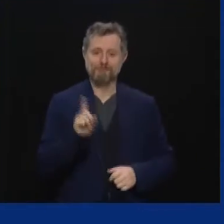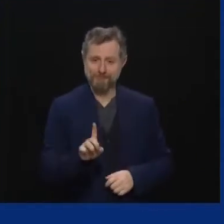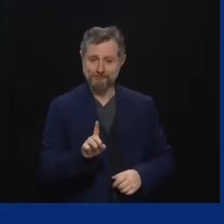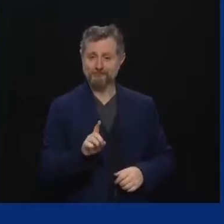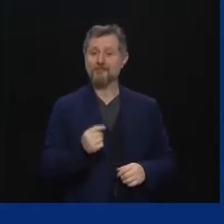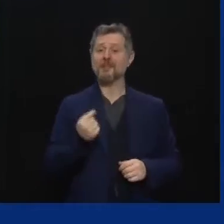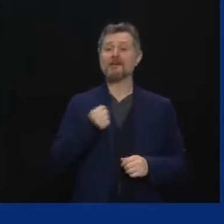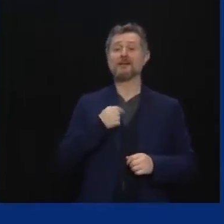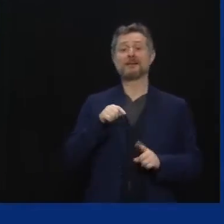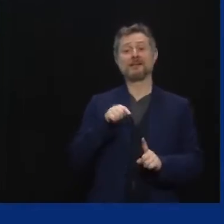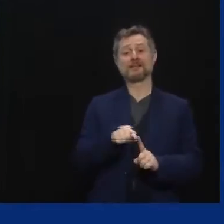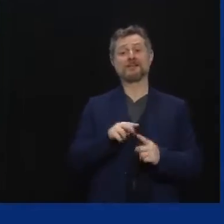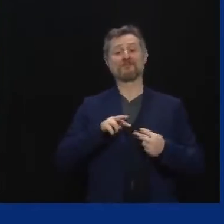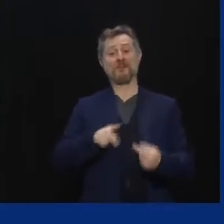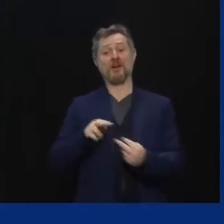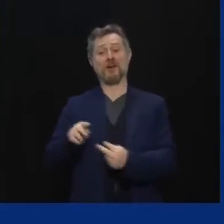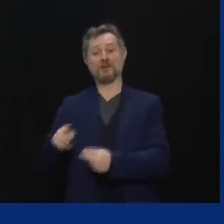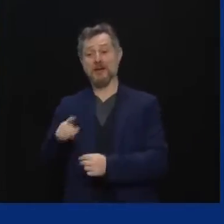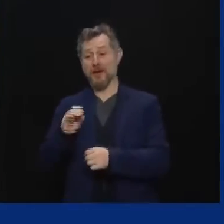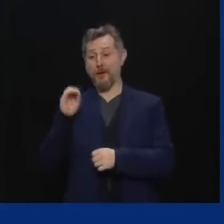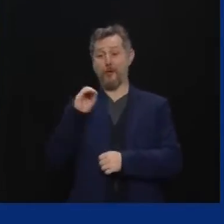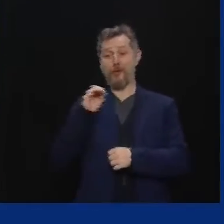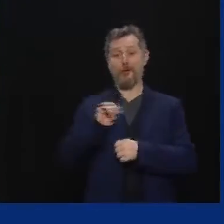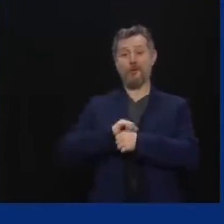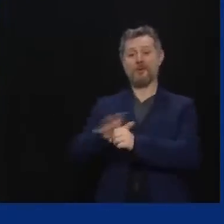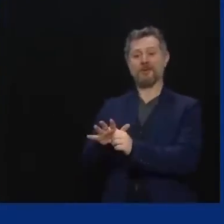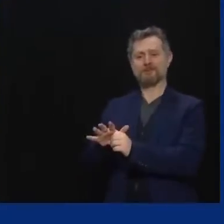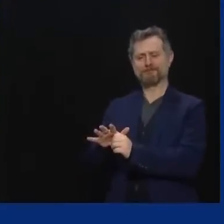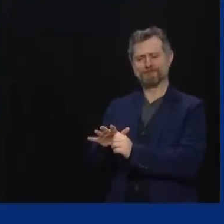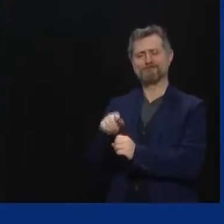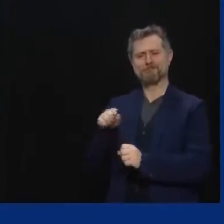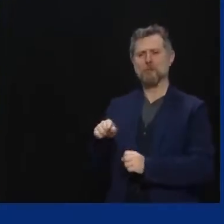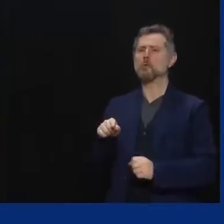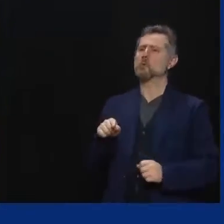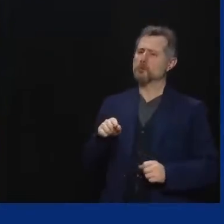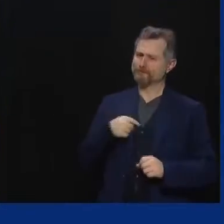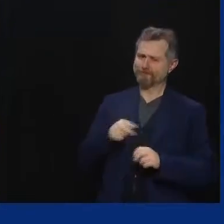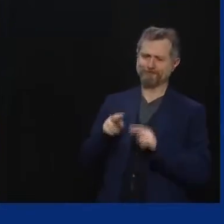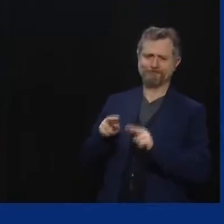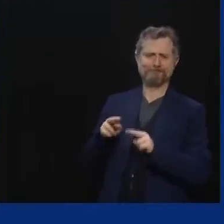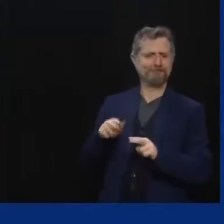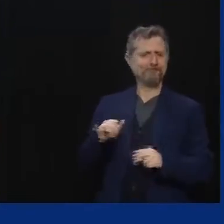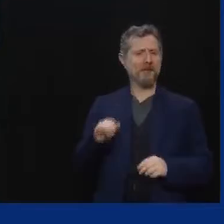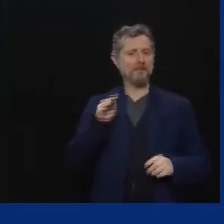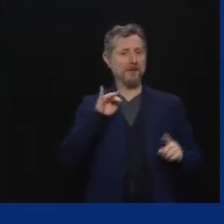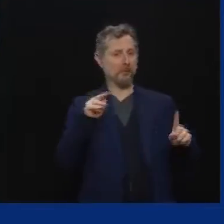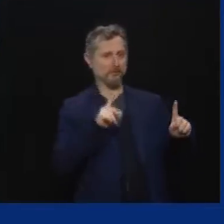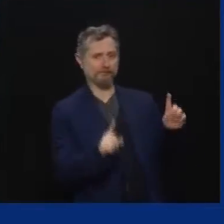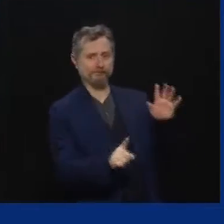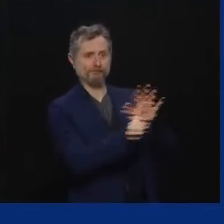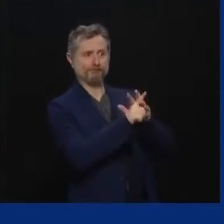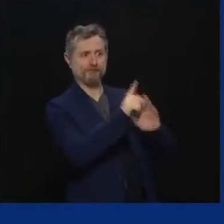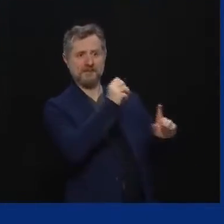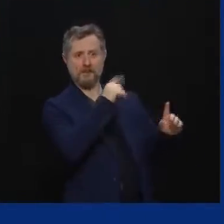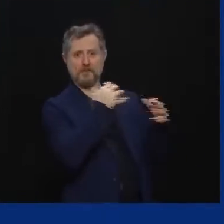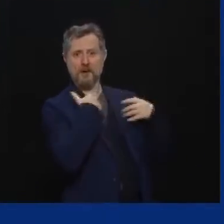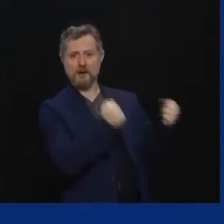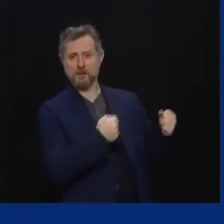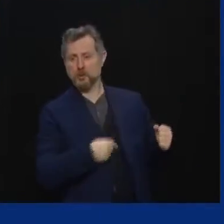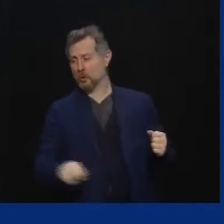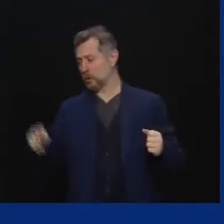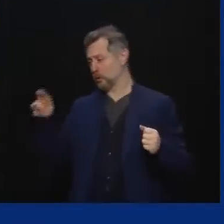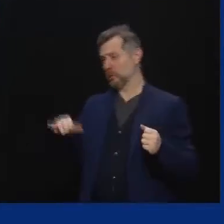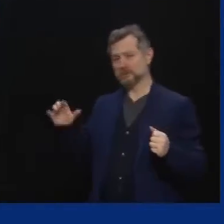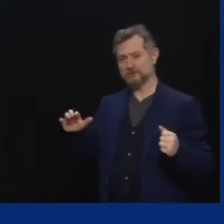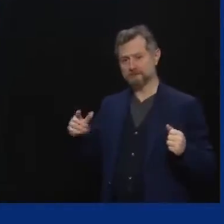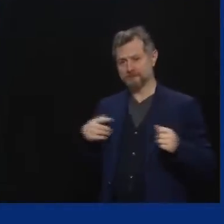with the CDC, the Minnesota Health Department, the New York City Health Department, and I'm sure you'll have